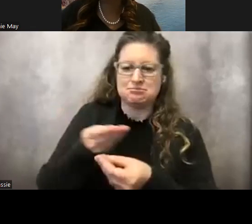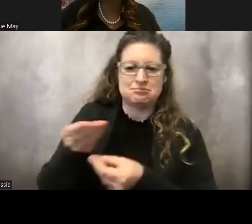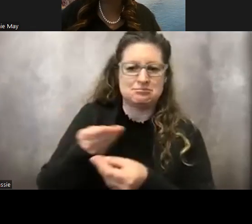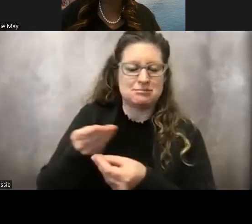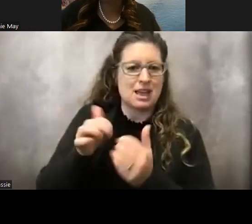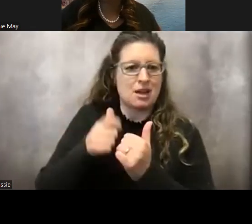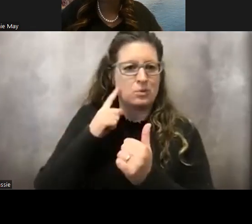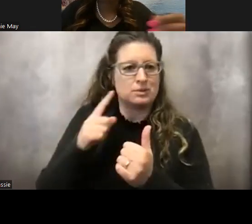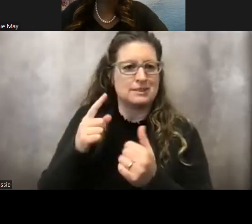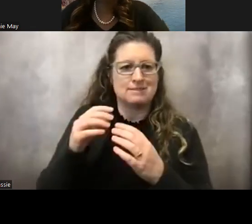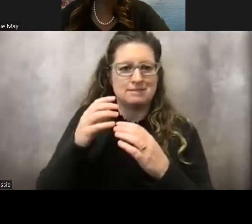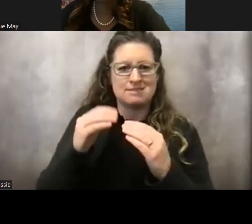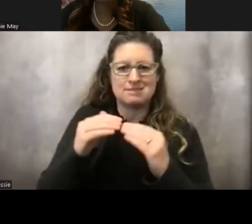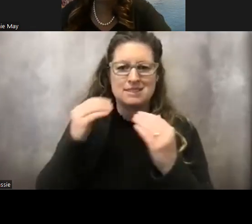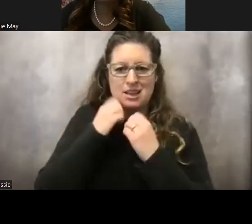our